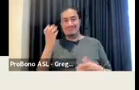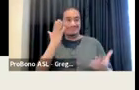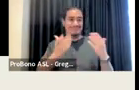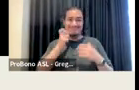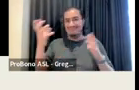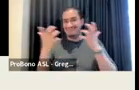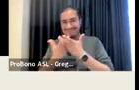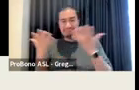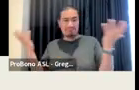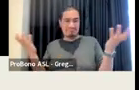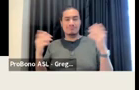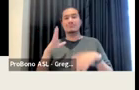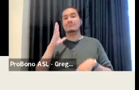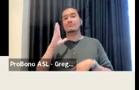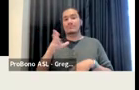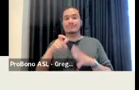So I'm going to start my timer now.